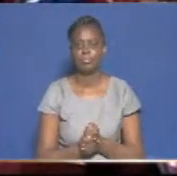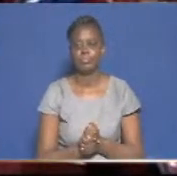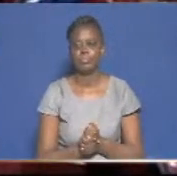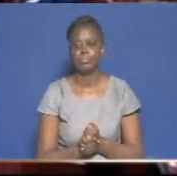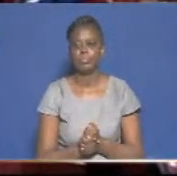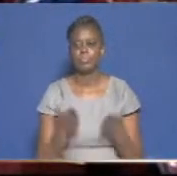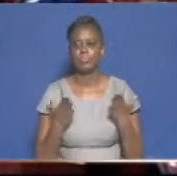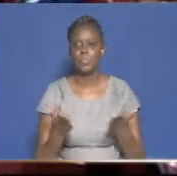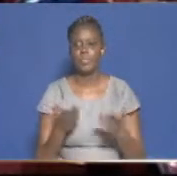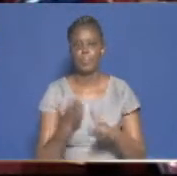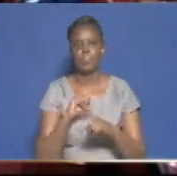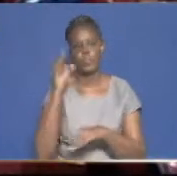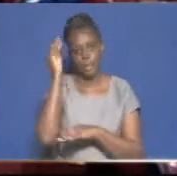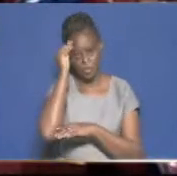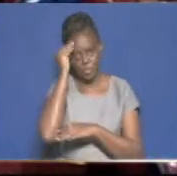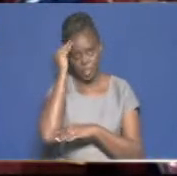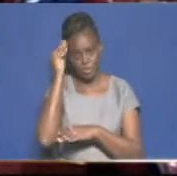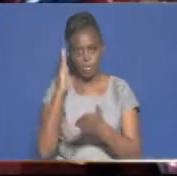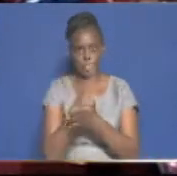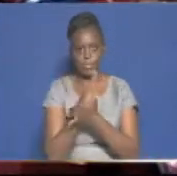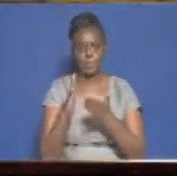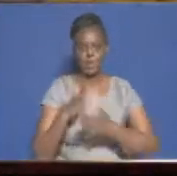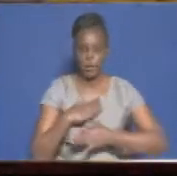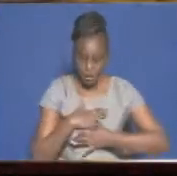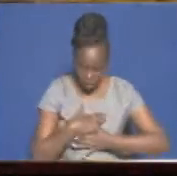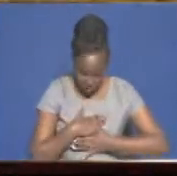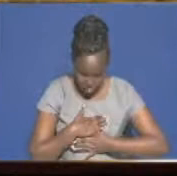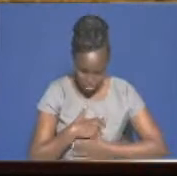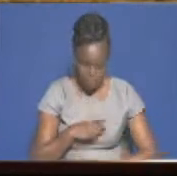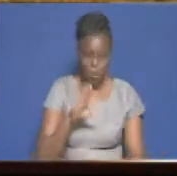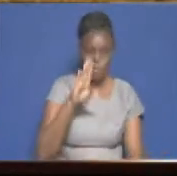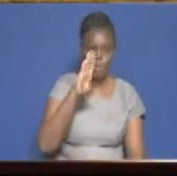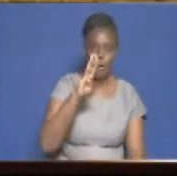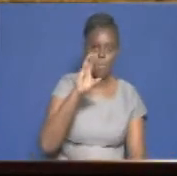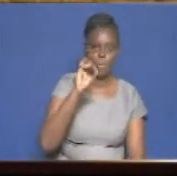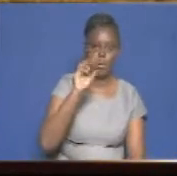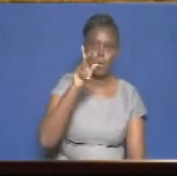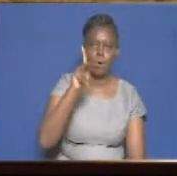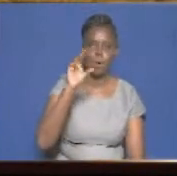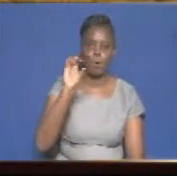Now, from the education sector, the Honorable Omboko Milemba, who and